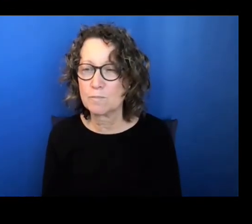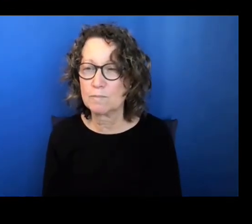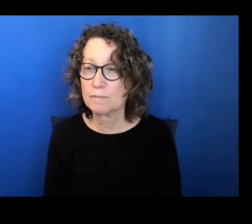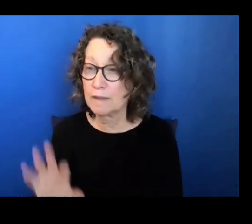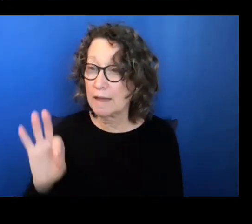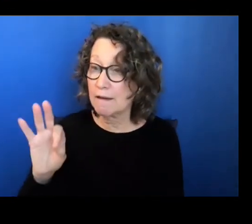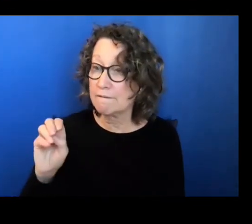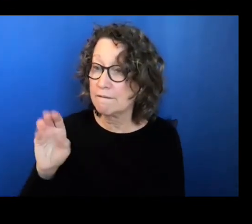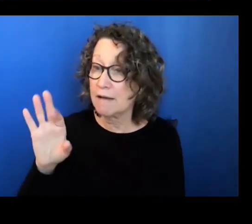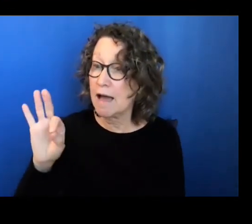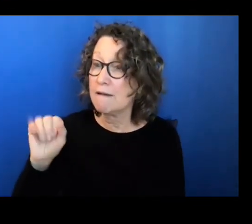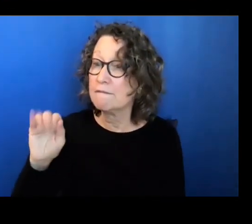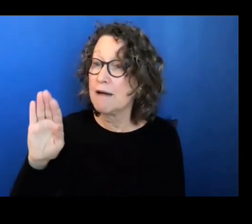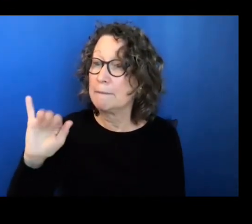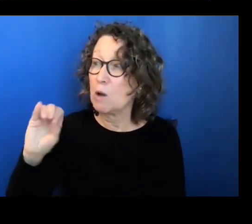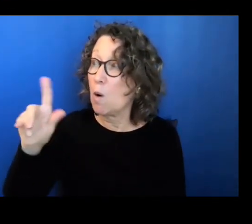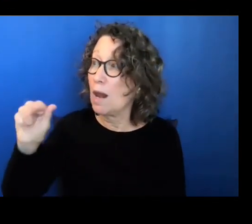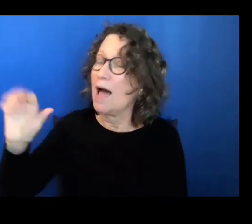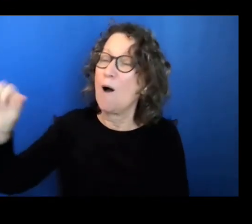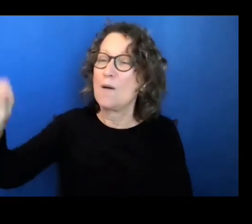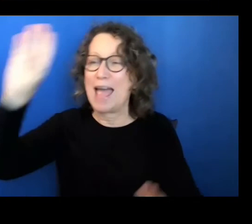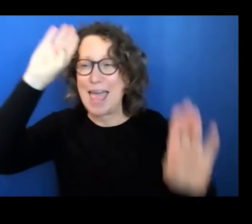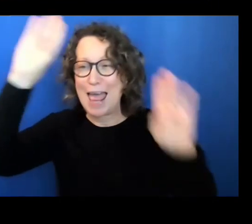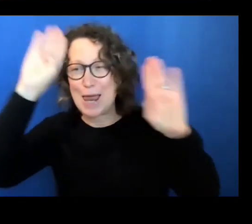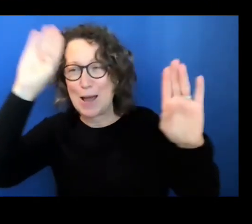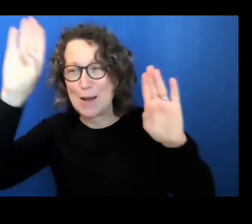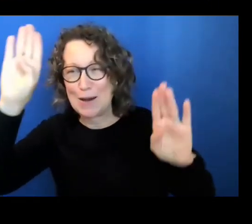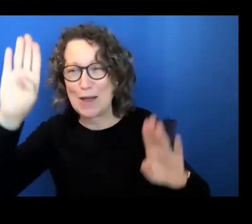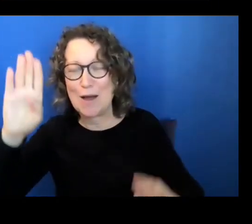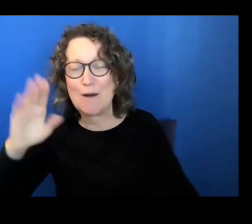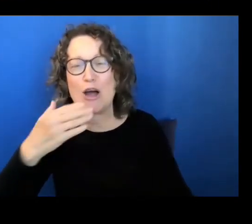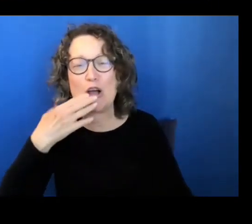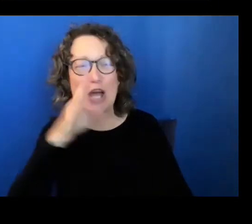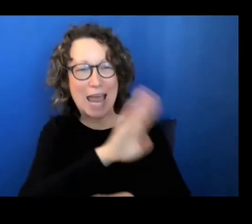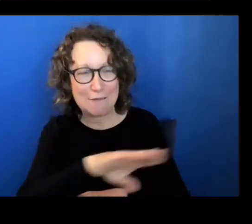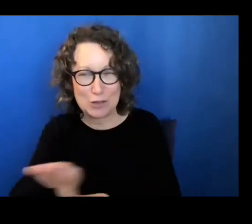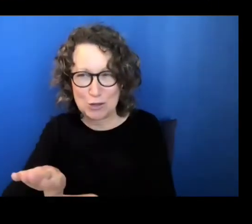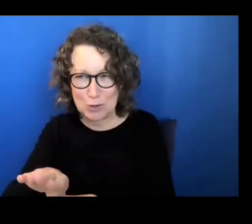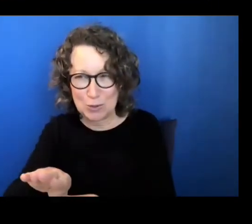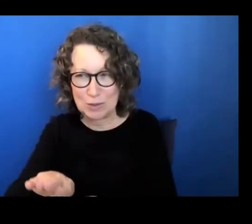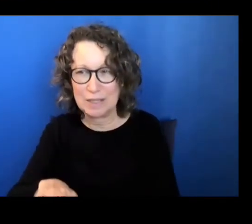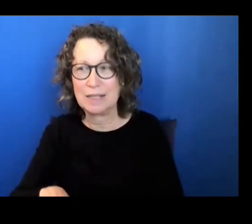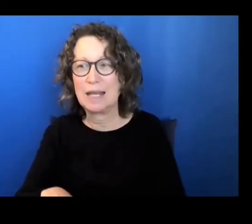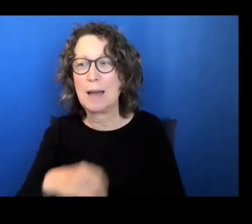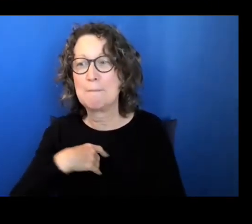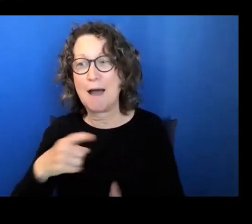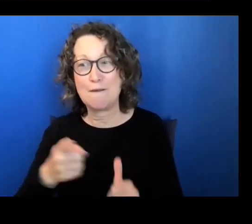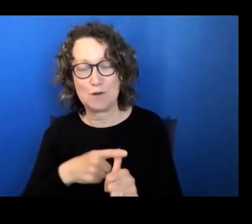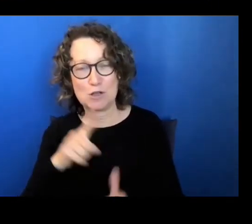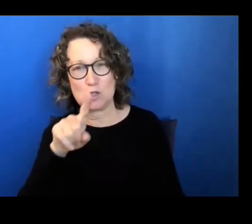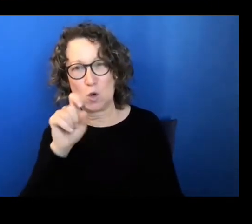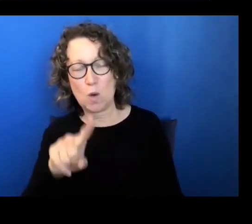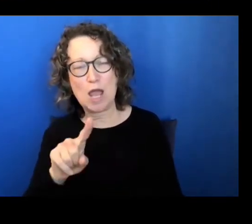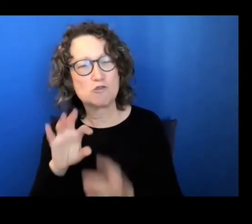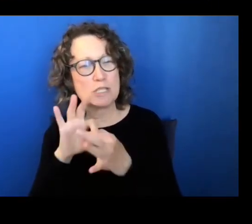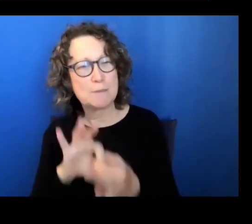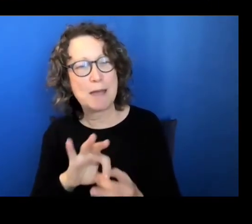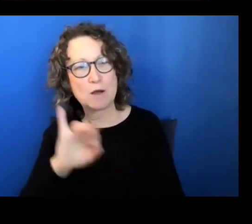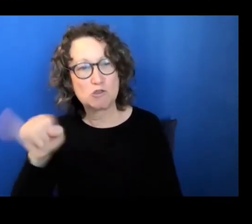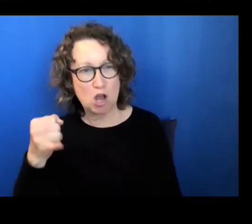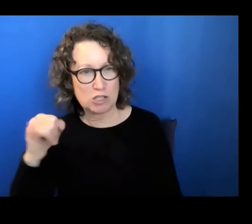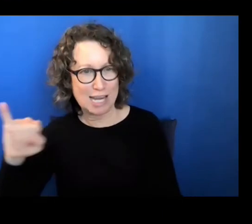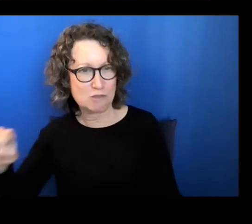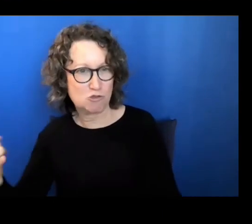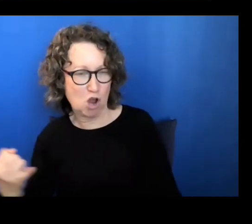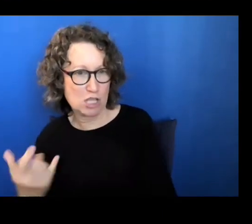Fabiola, are you? Yes, sorry. Okay. Hello. Good afternoon, sorry. Okay, my first question is about the Johnson &